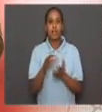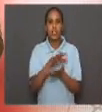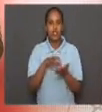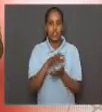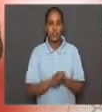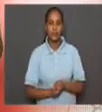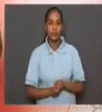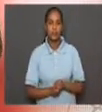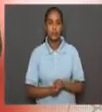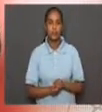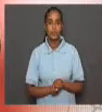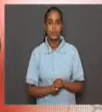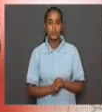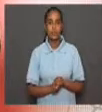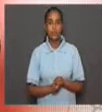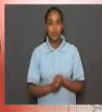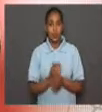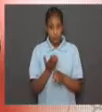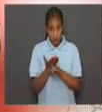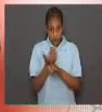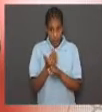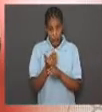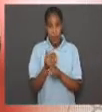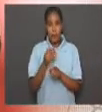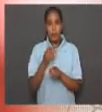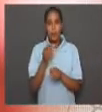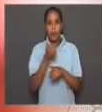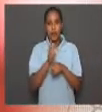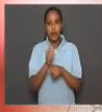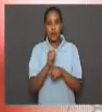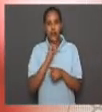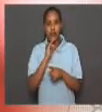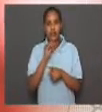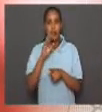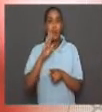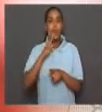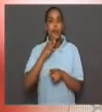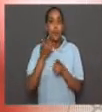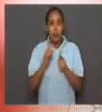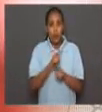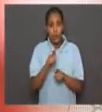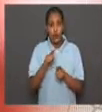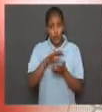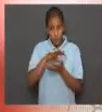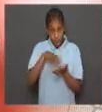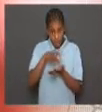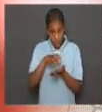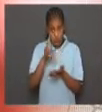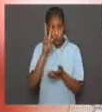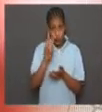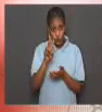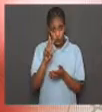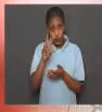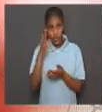mixture. The primary metal is called the base. When there is a mixture of